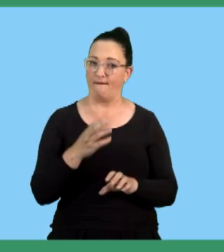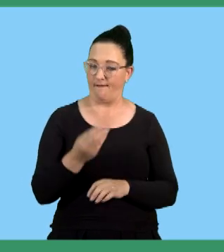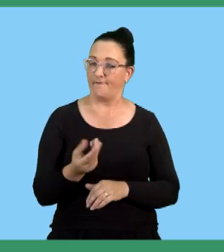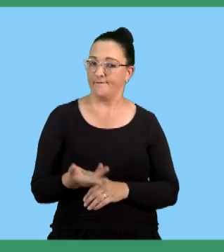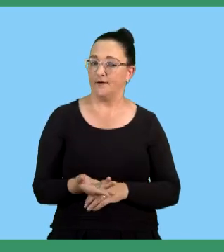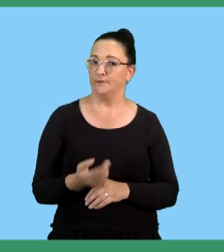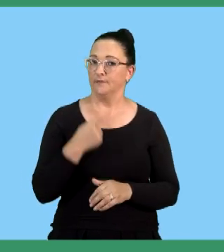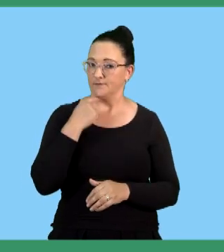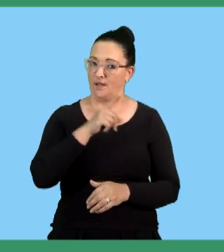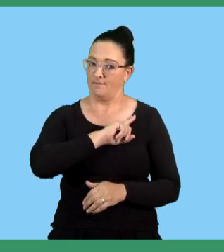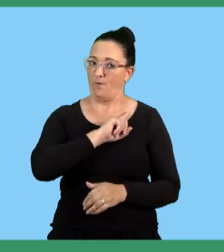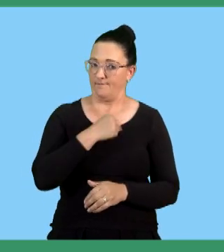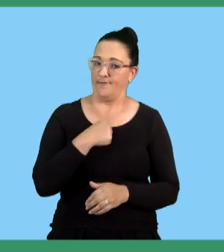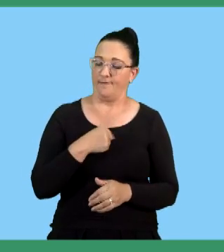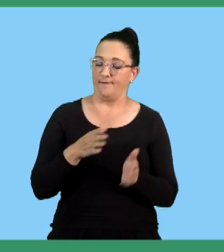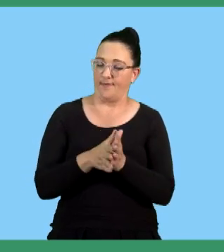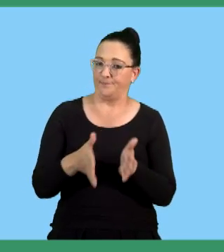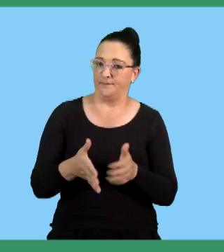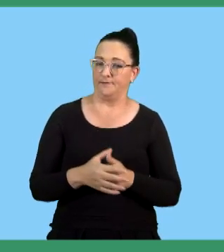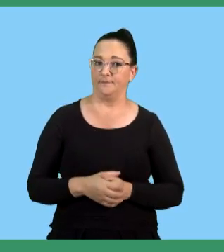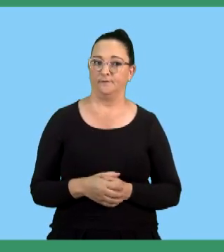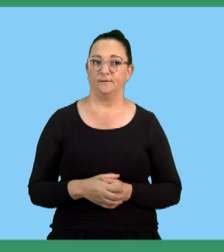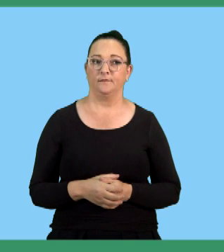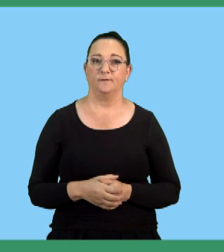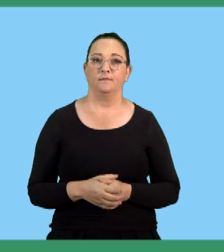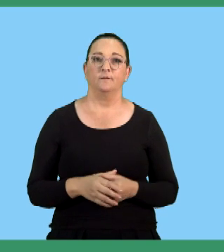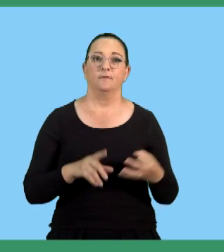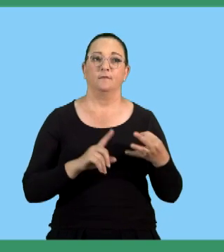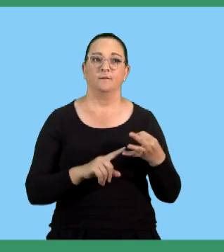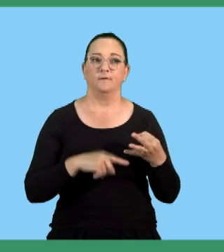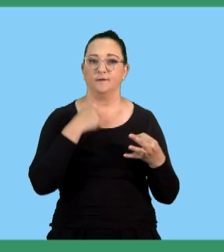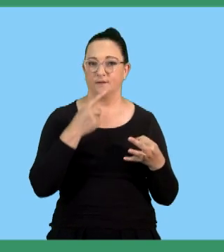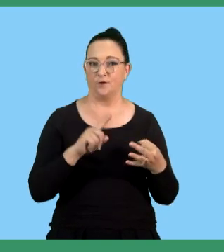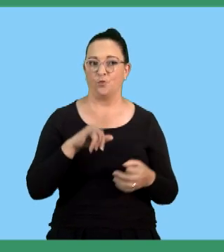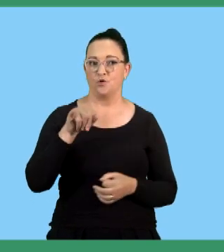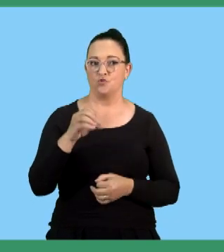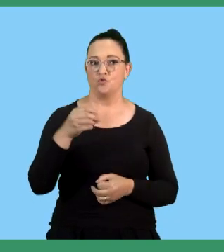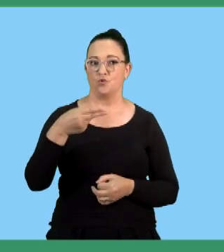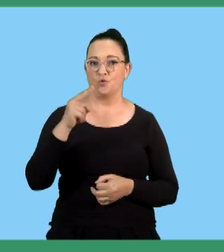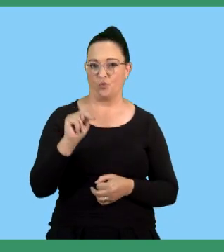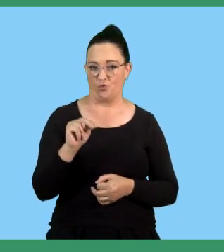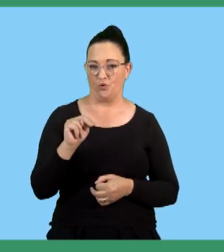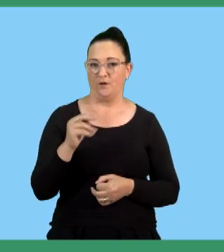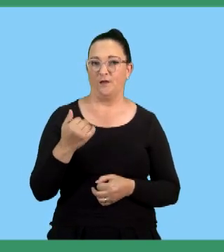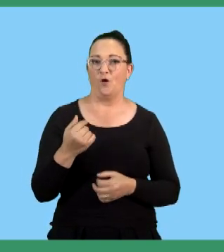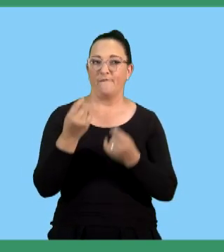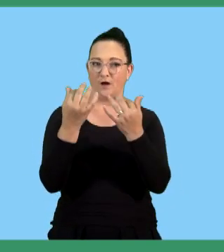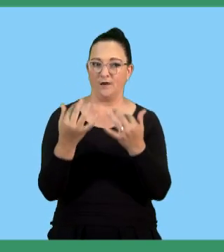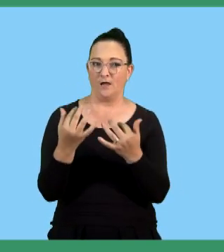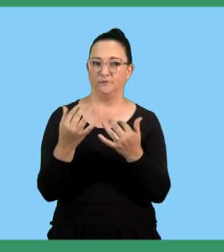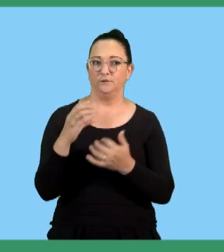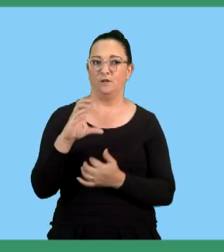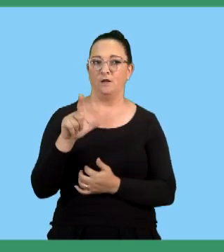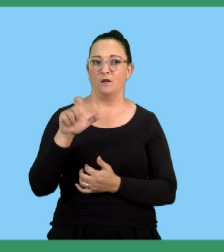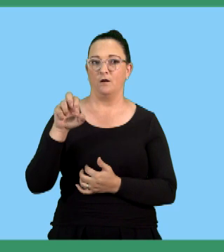say, this is why I was absent. The last one says, John, the financial clerk, was given permission to